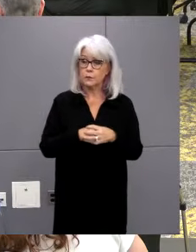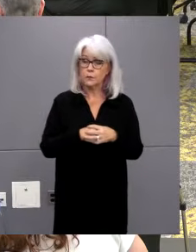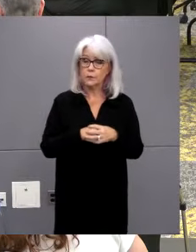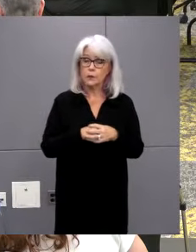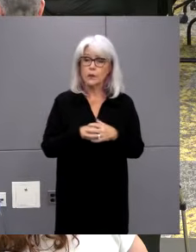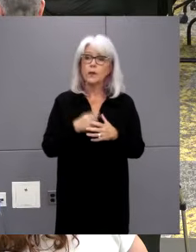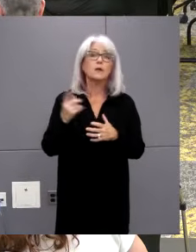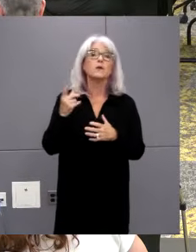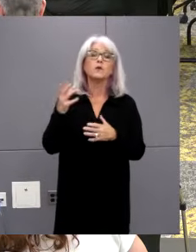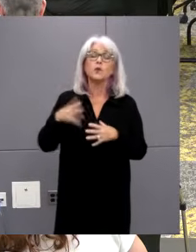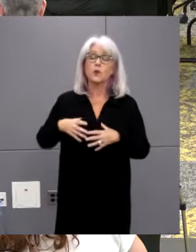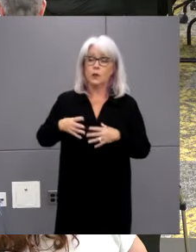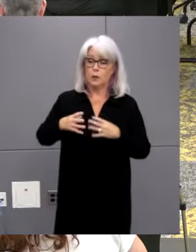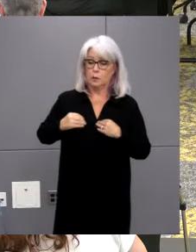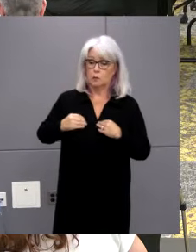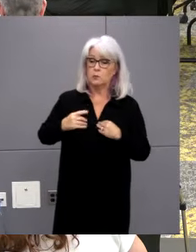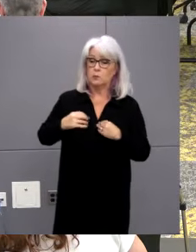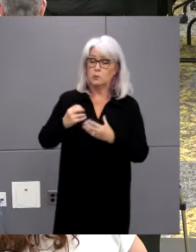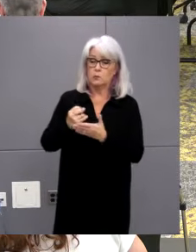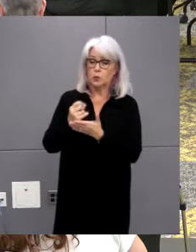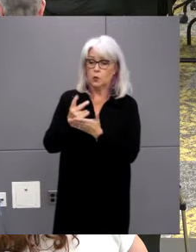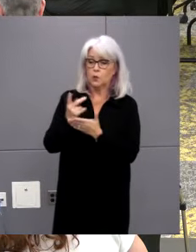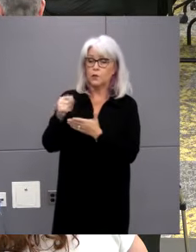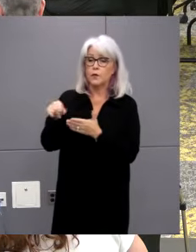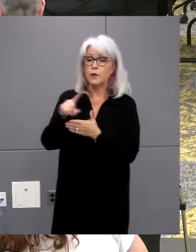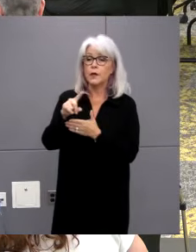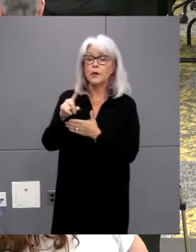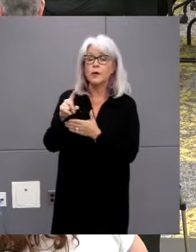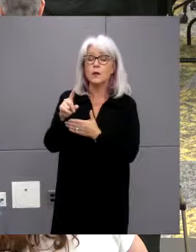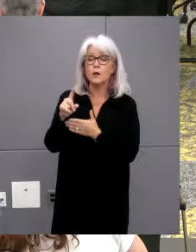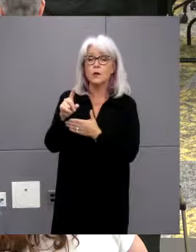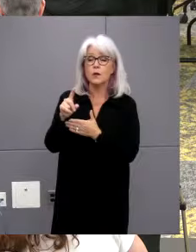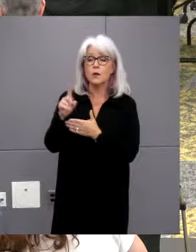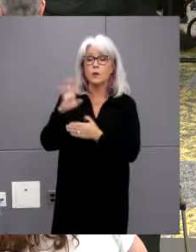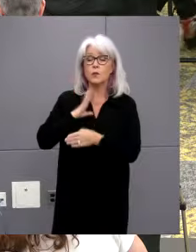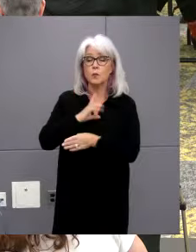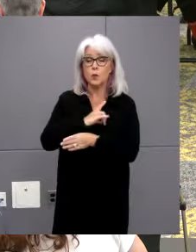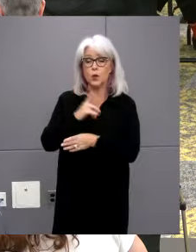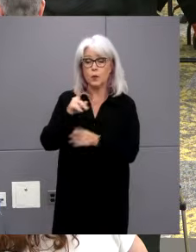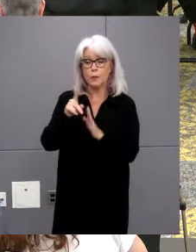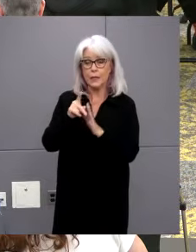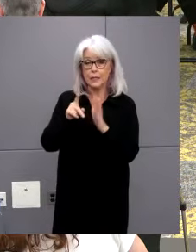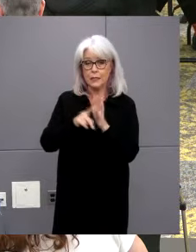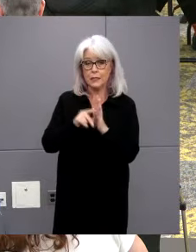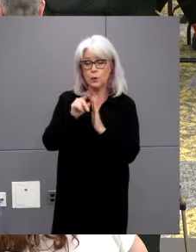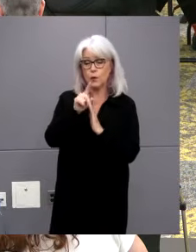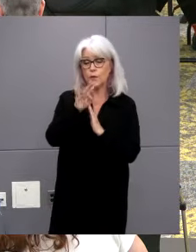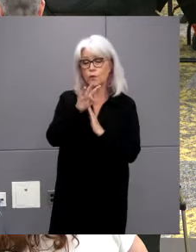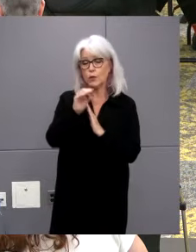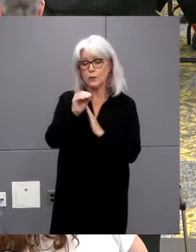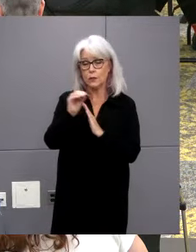To approve item 2.14, amendment of committee-related board policies.